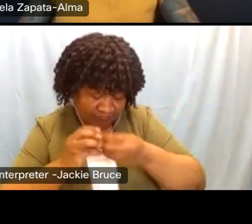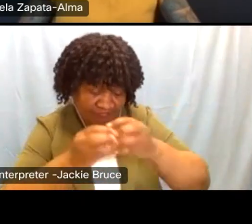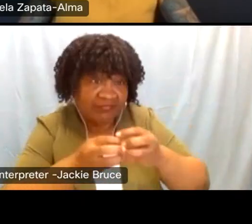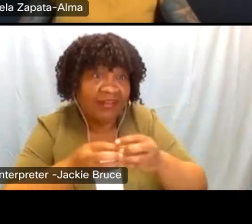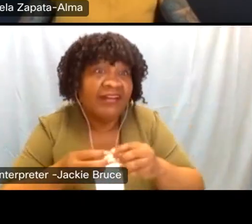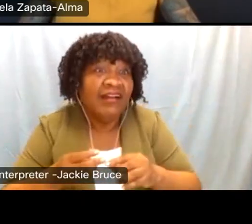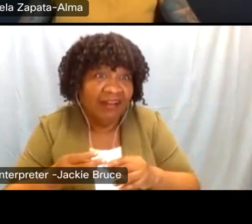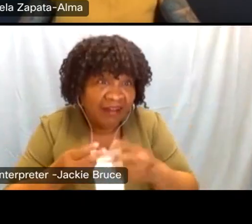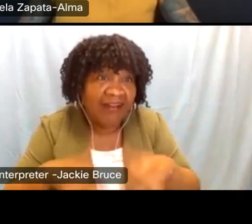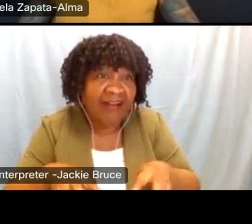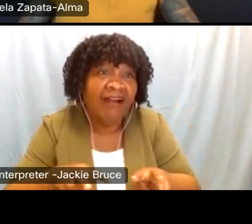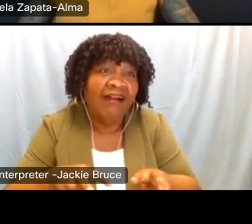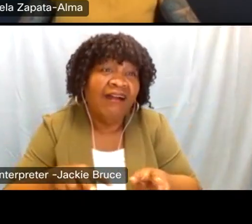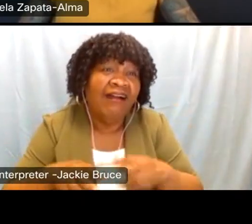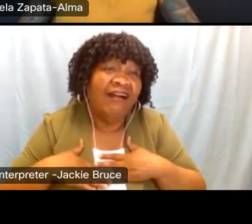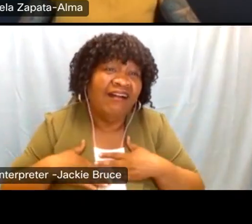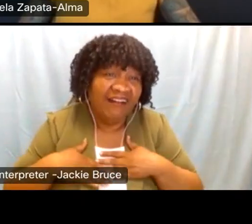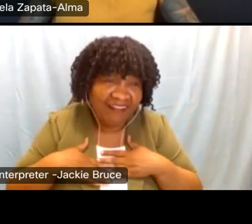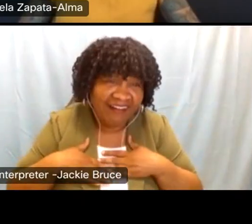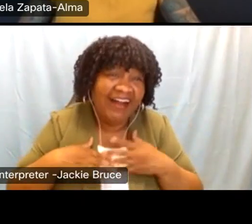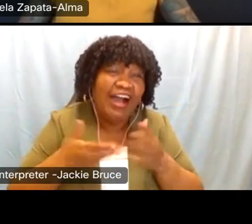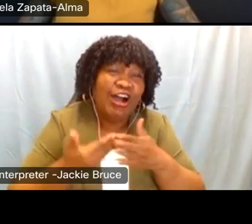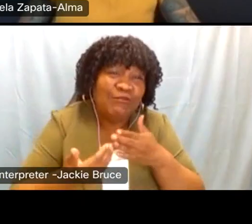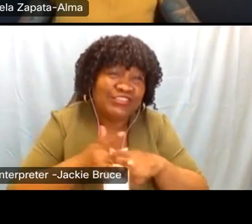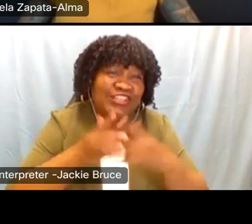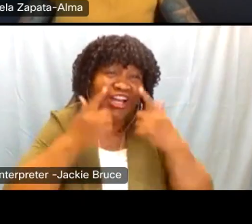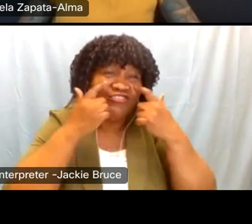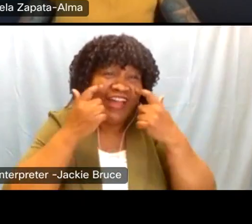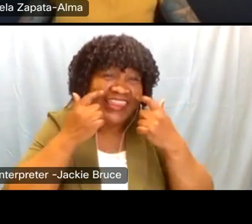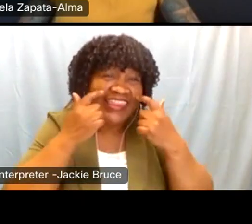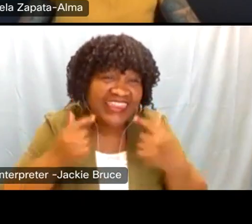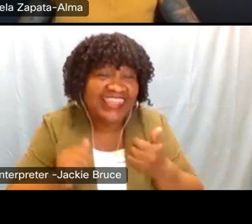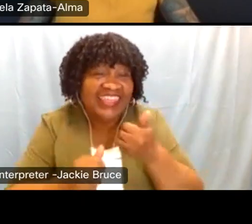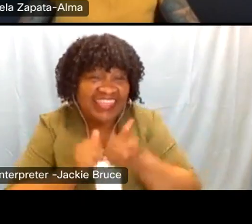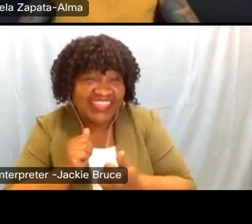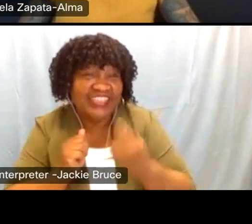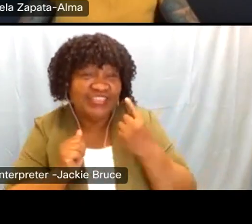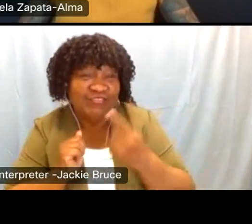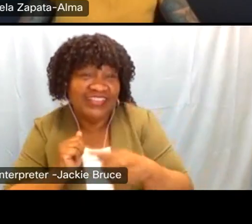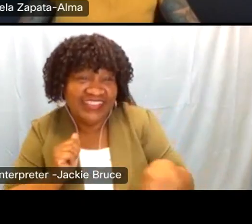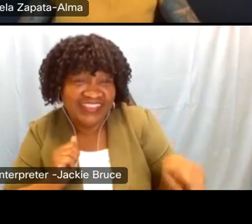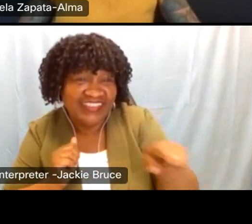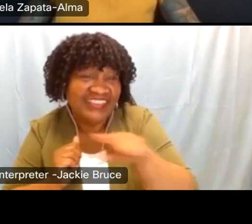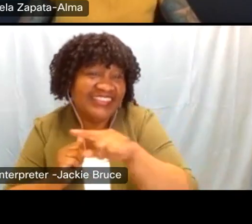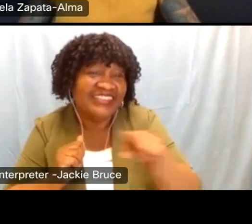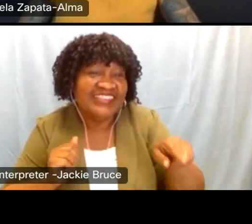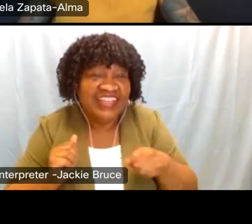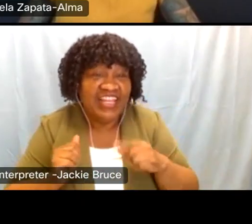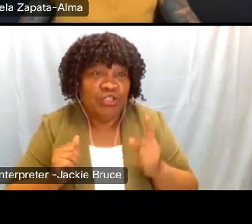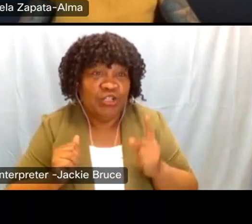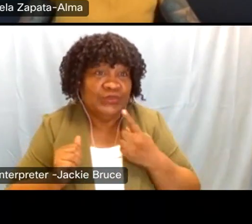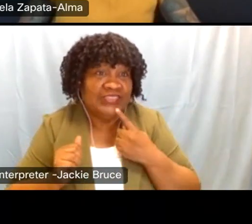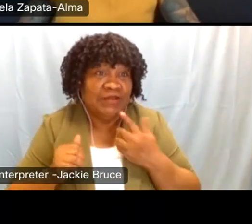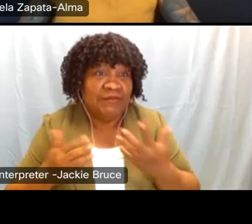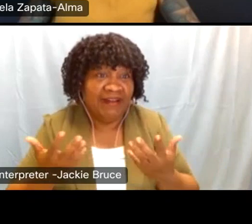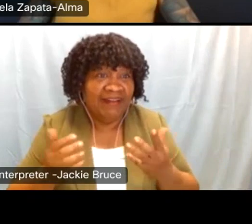Um, it took every ounce of self-control to not start crying. And then I remember the famous words of a therapist of mine who said,